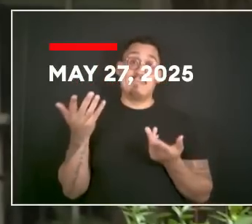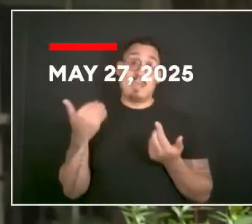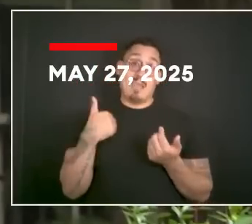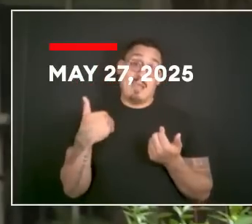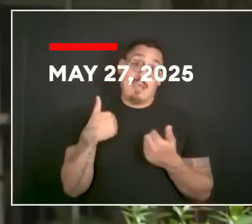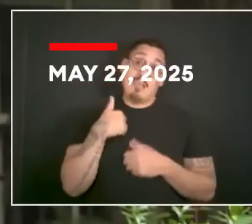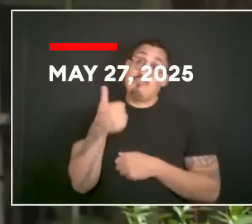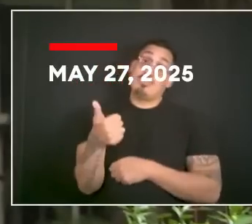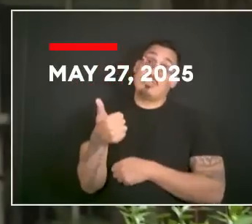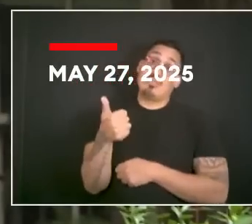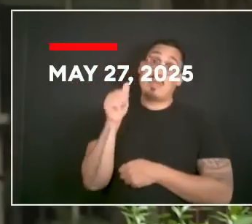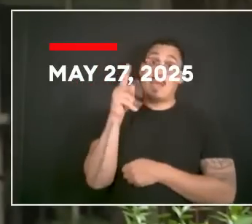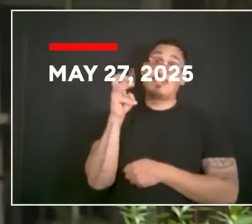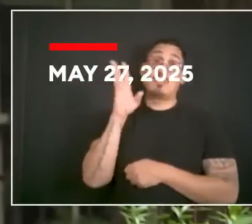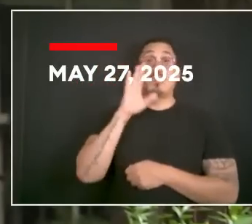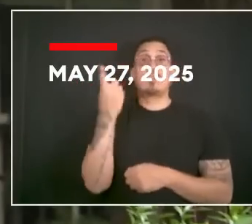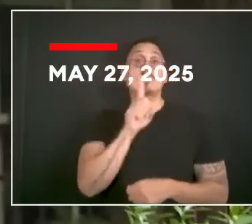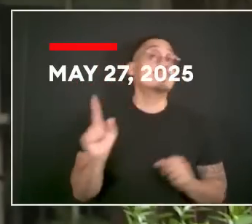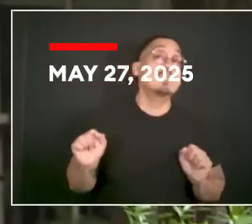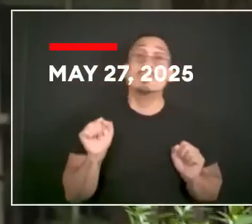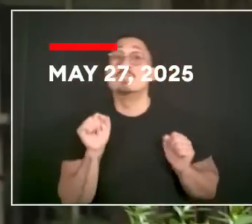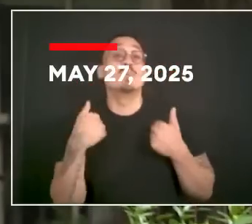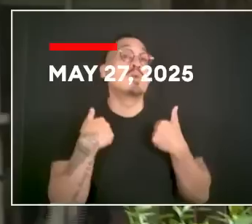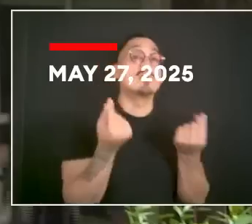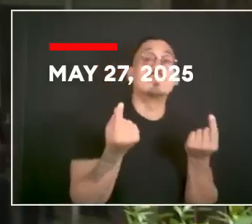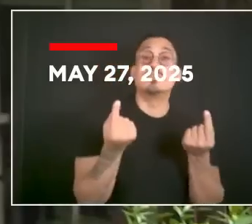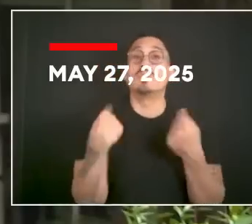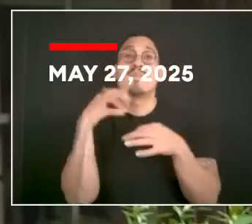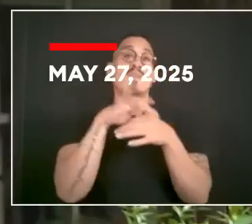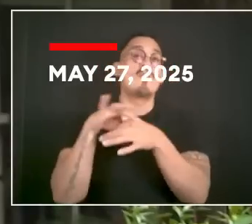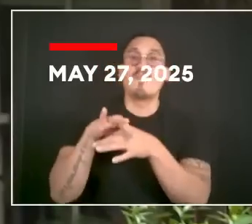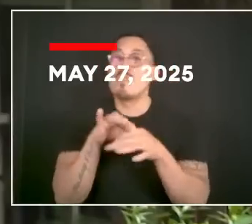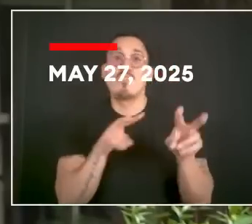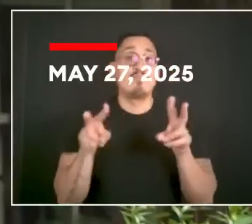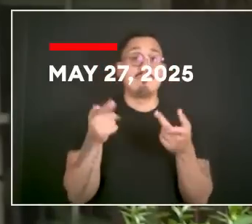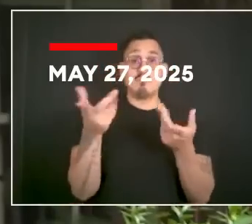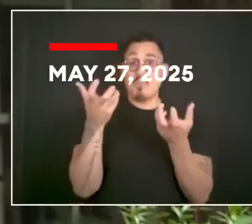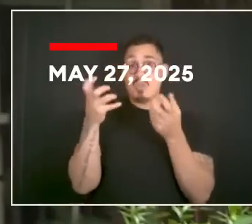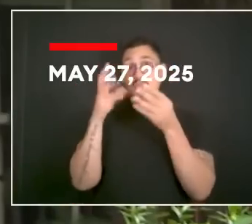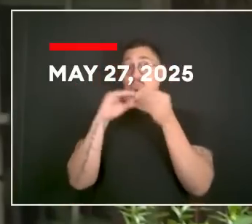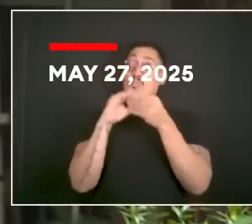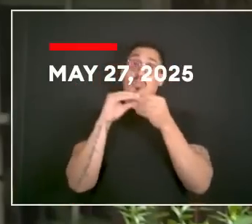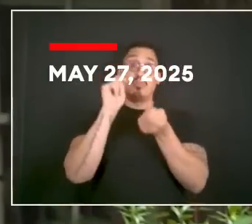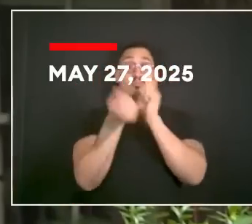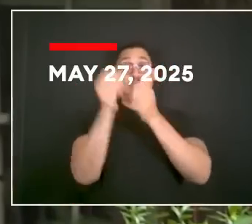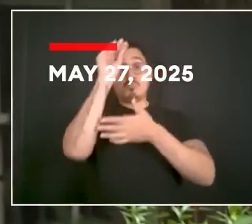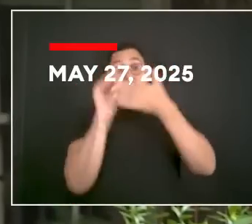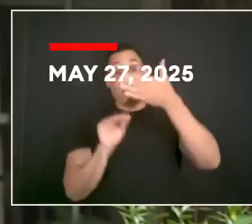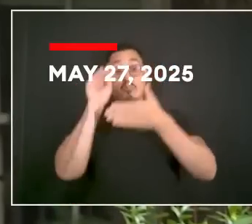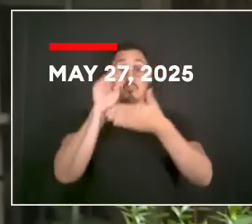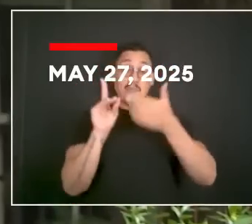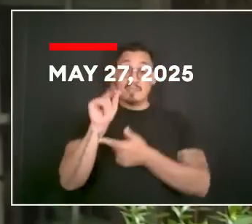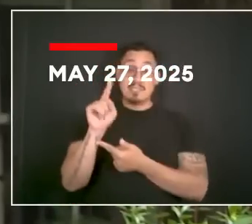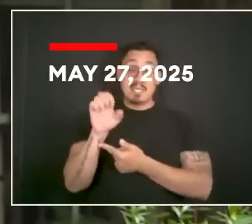who he is. And so if he wants to change dates and move dates around, you know, that's just who he